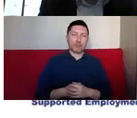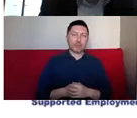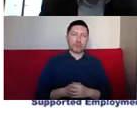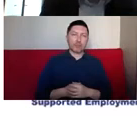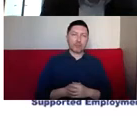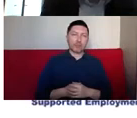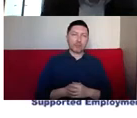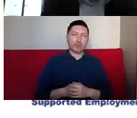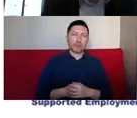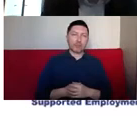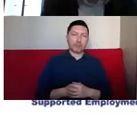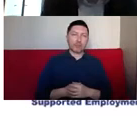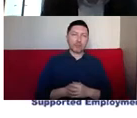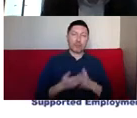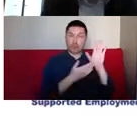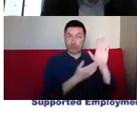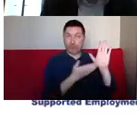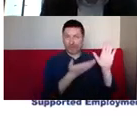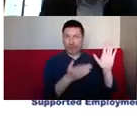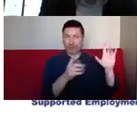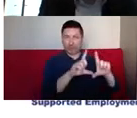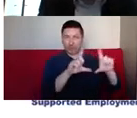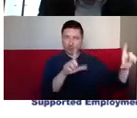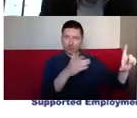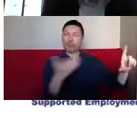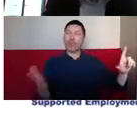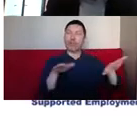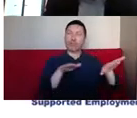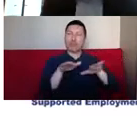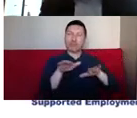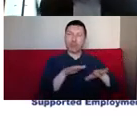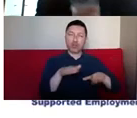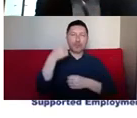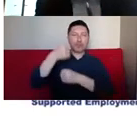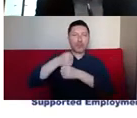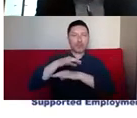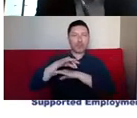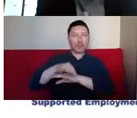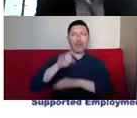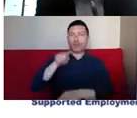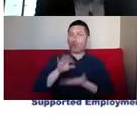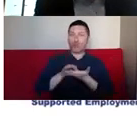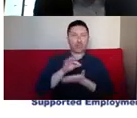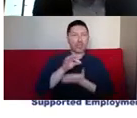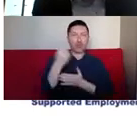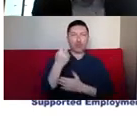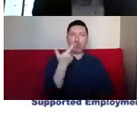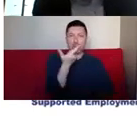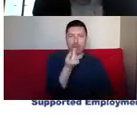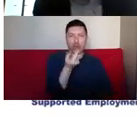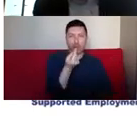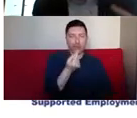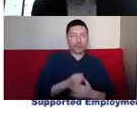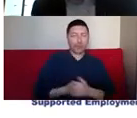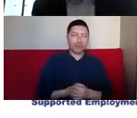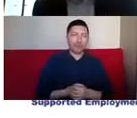The supported employment uses a partnership strategy to enable, on the one hand, you see it on the one side of the slide, people